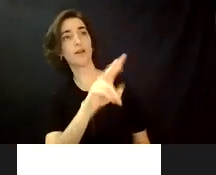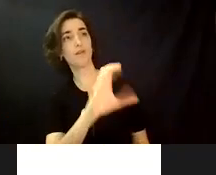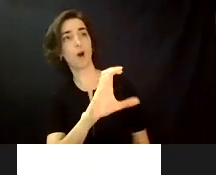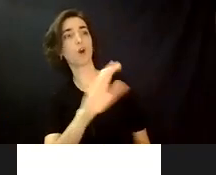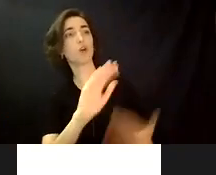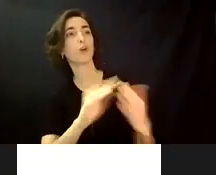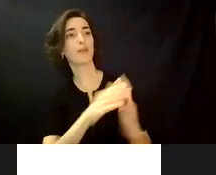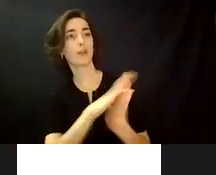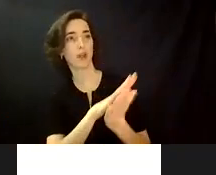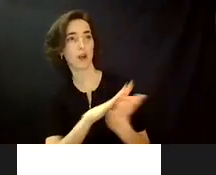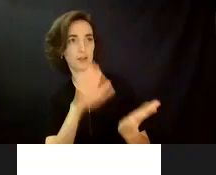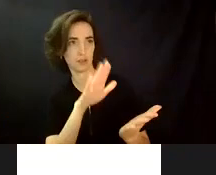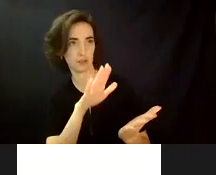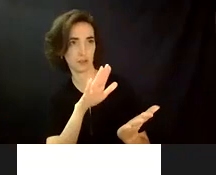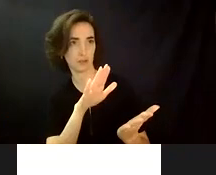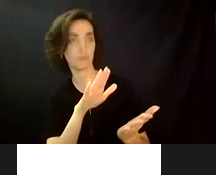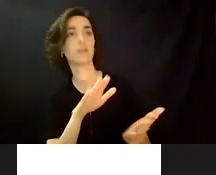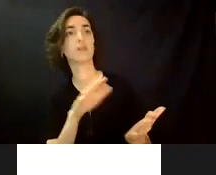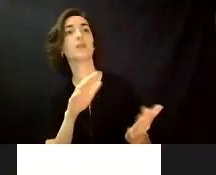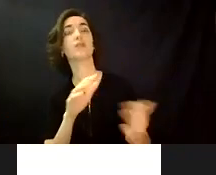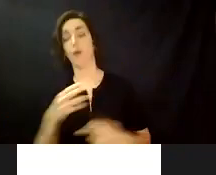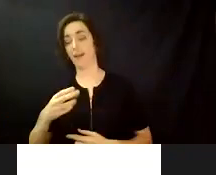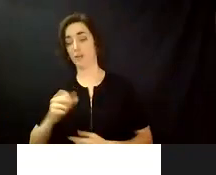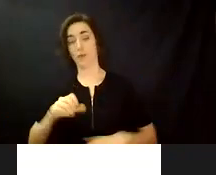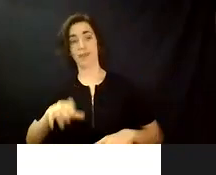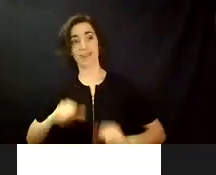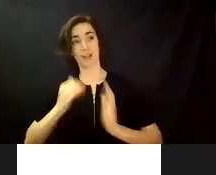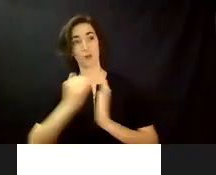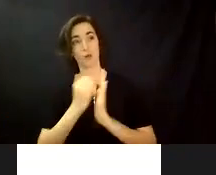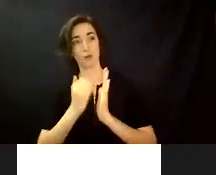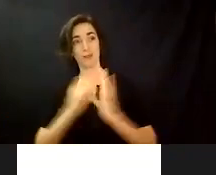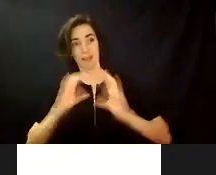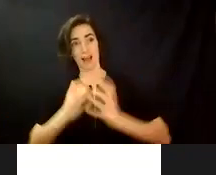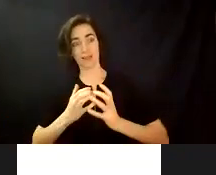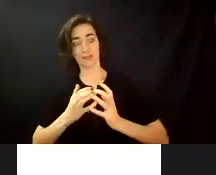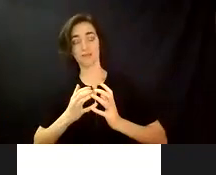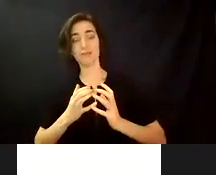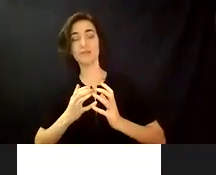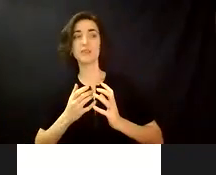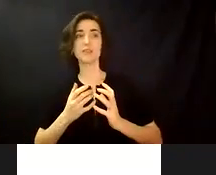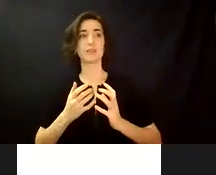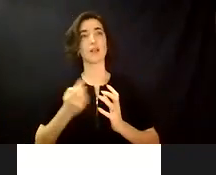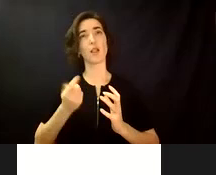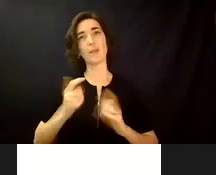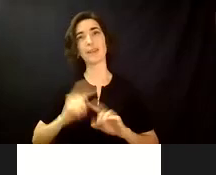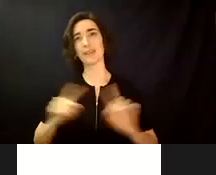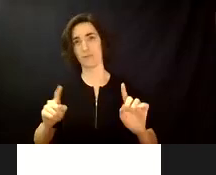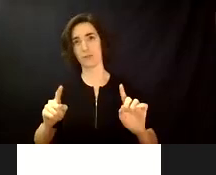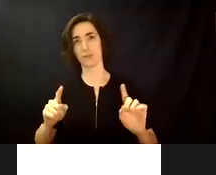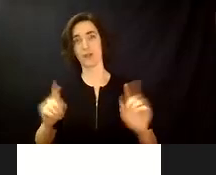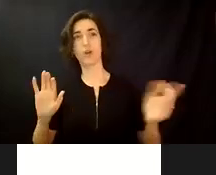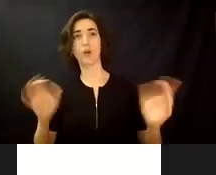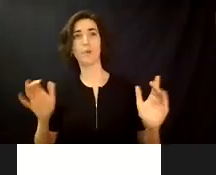college. The courses that they're going to take at the high school are going to be a little bit different from what they